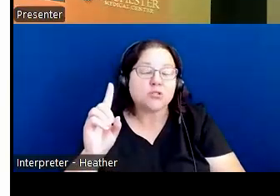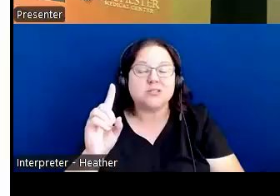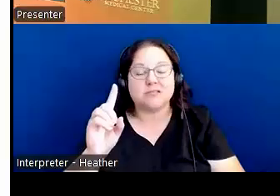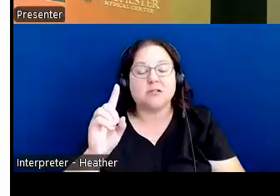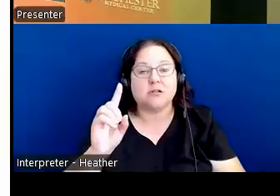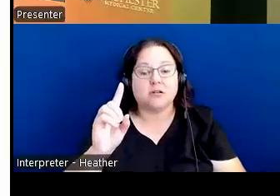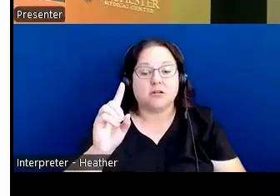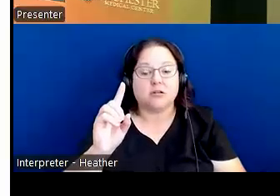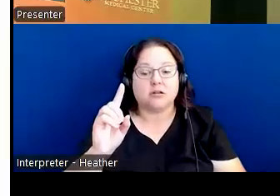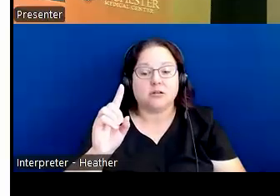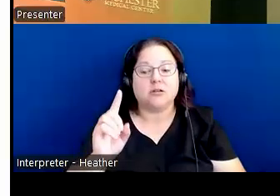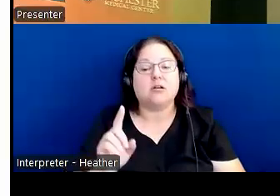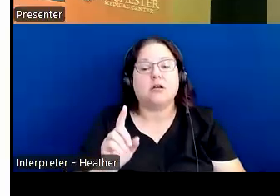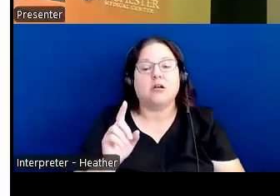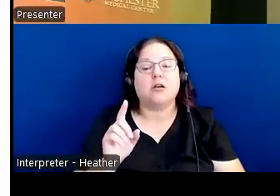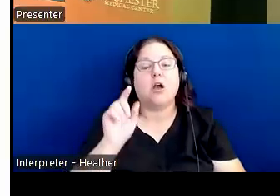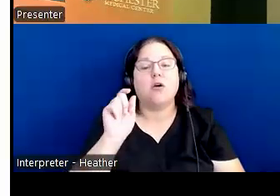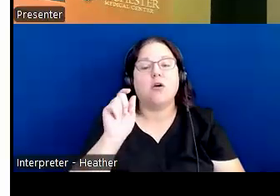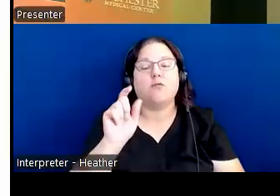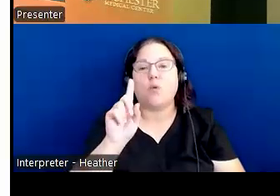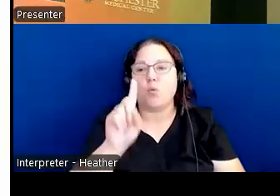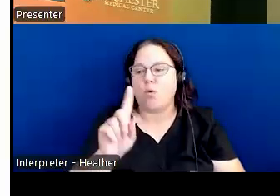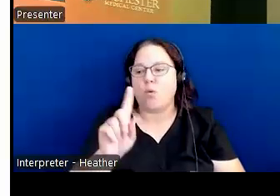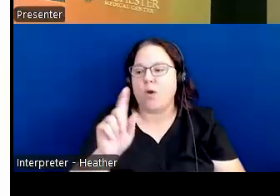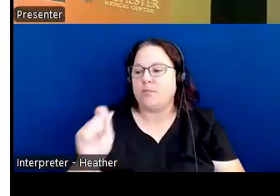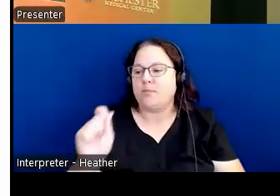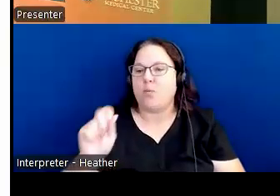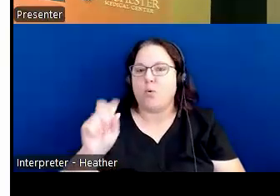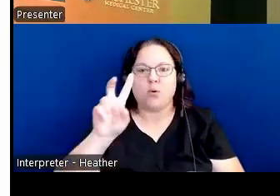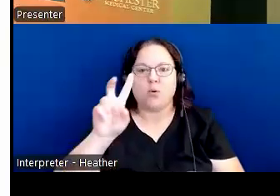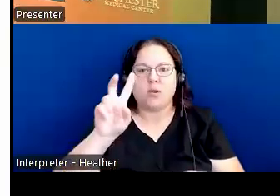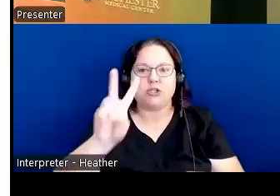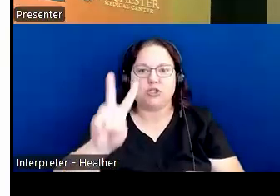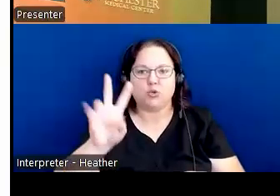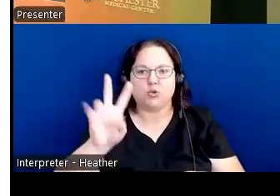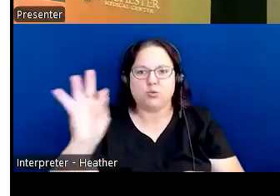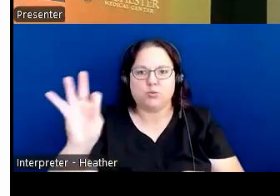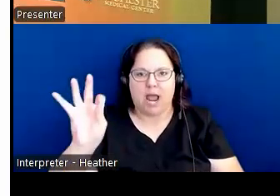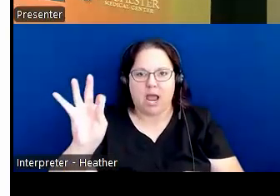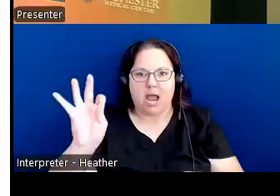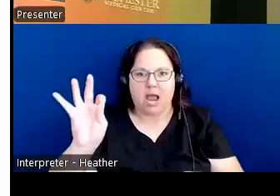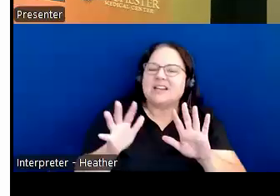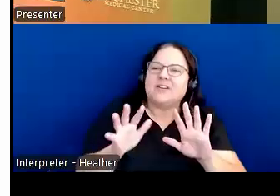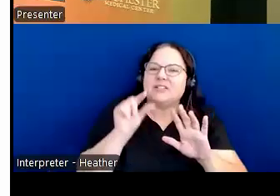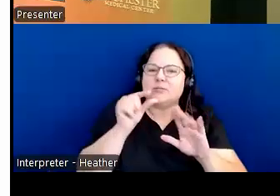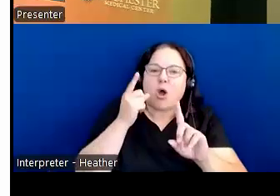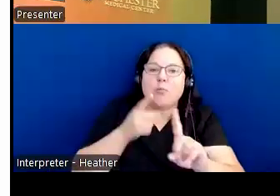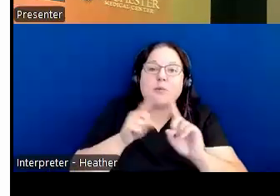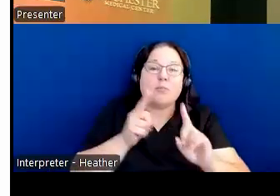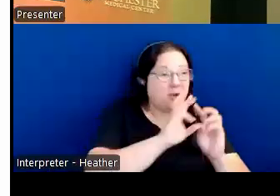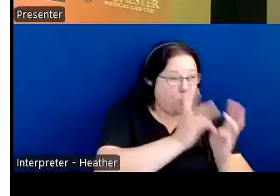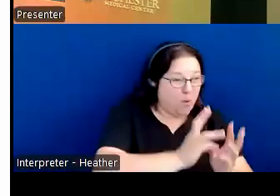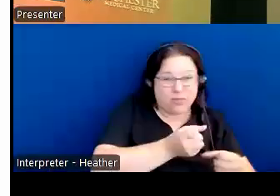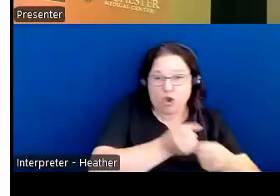an order of 1.29. This is kind of a subtle point, but because weather is causing the no-show, this is